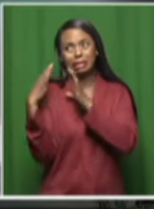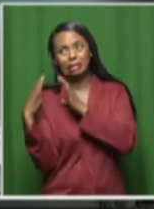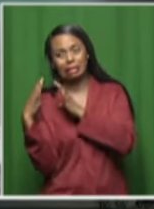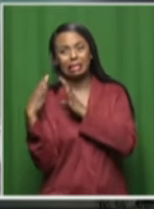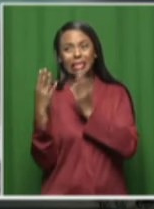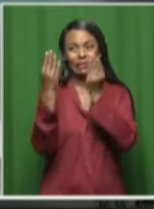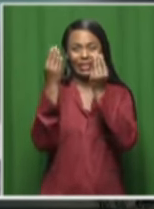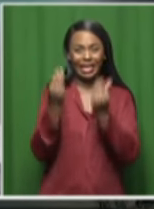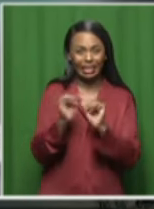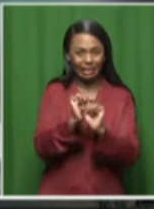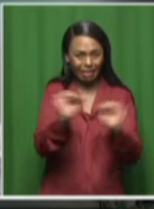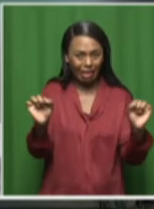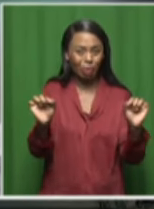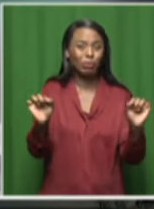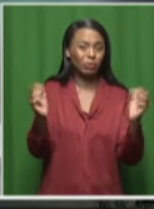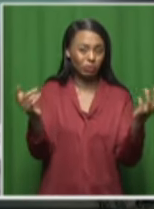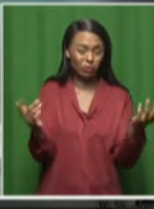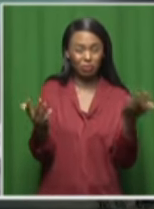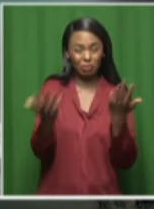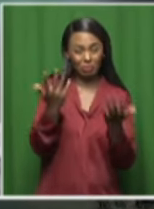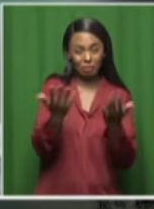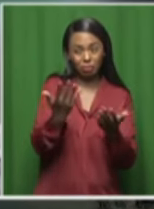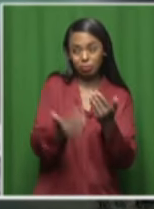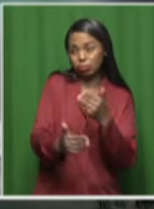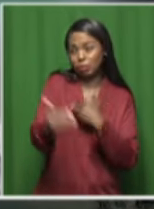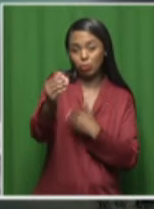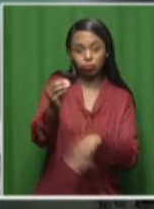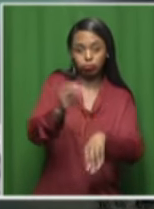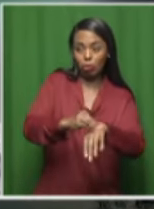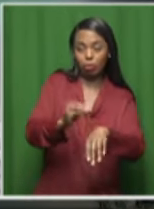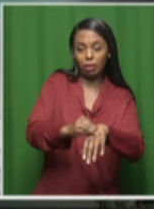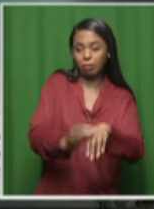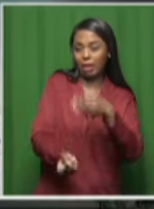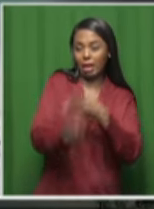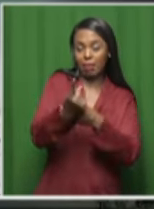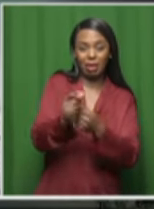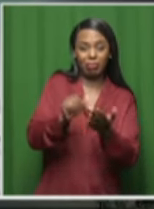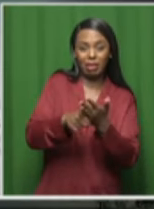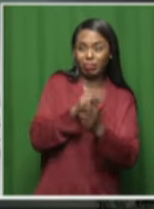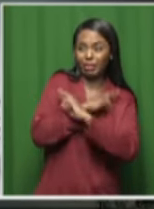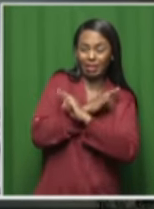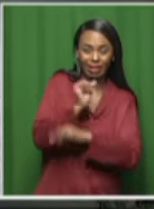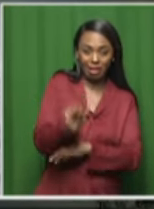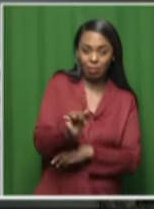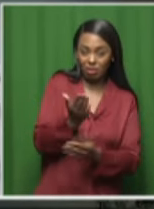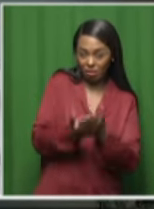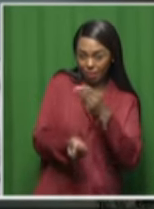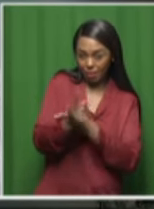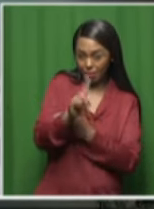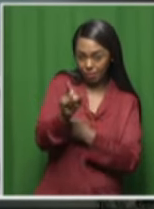a big problem to the different pension funds and all of those that are operating?